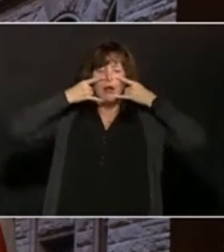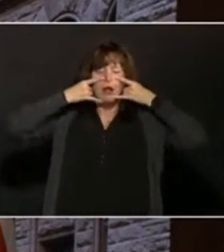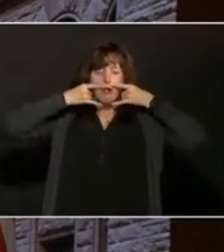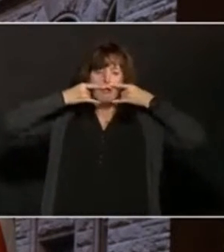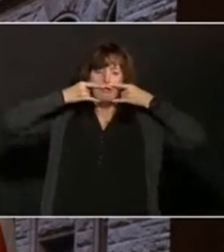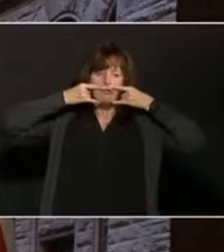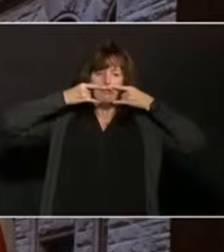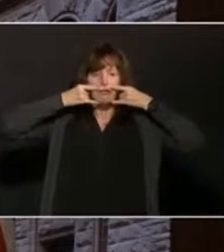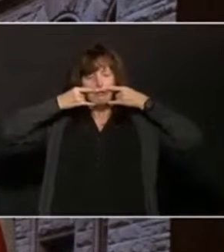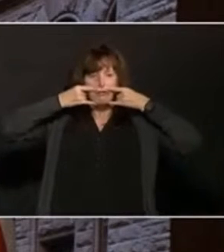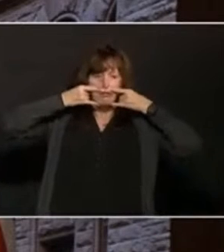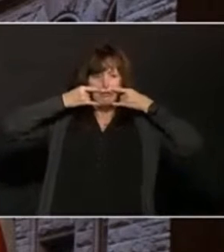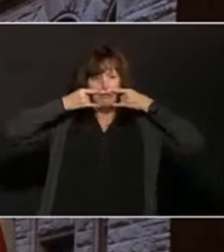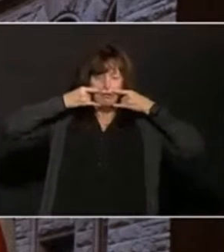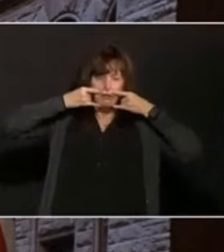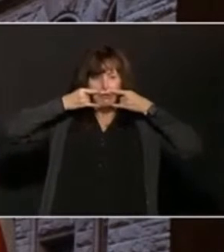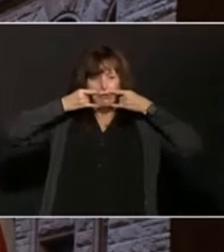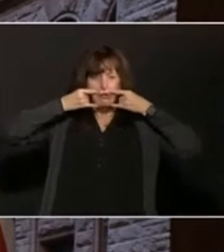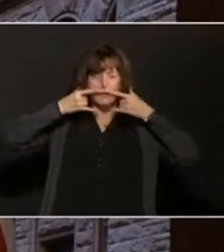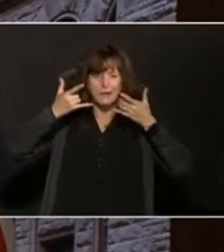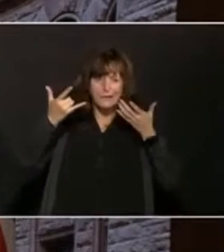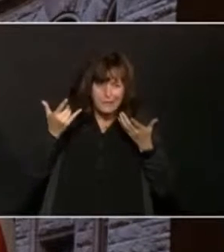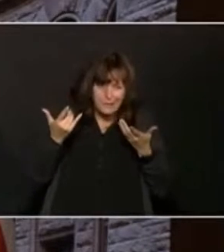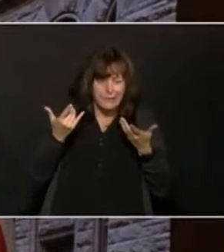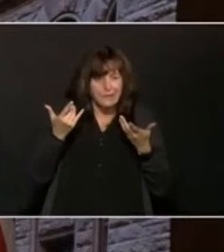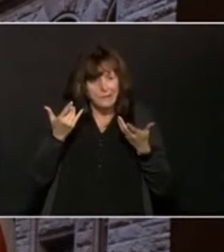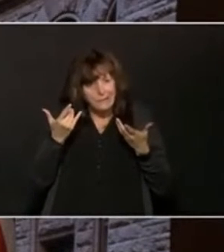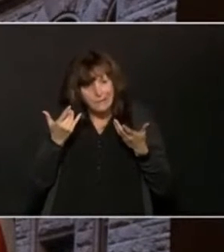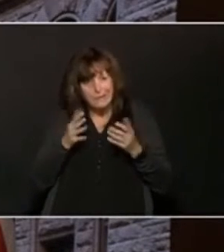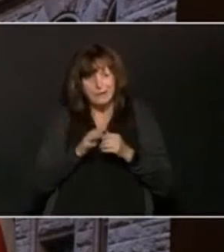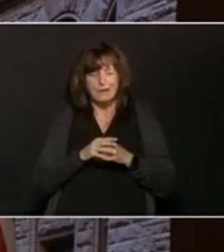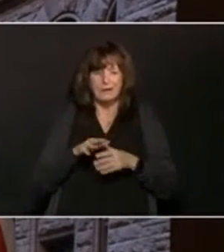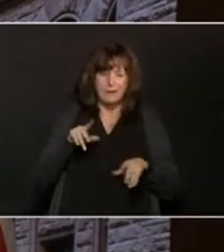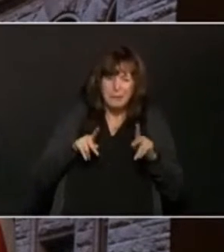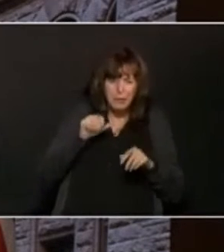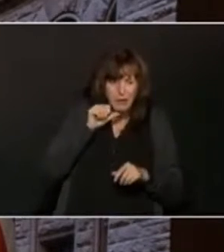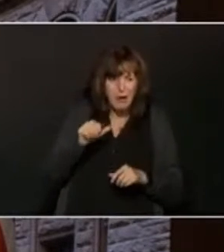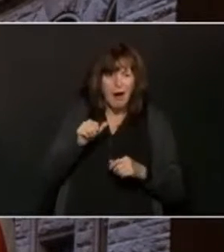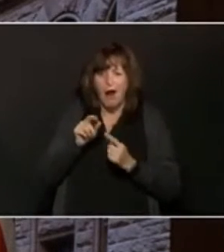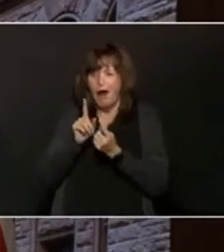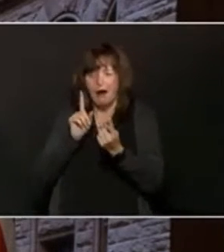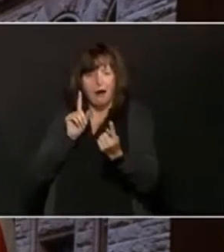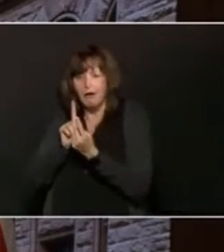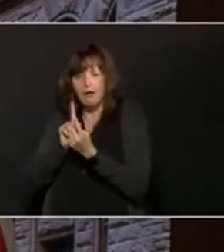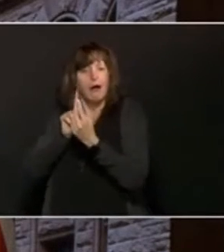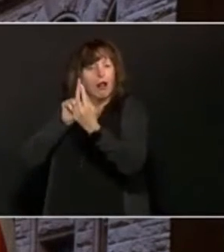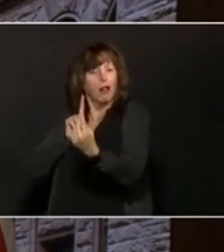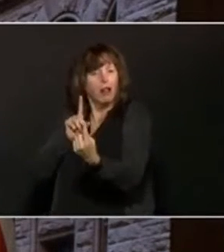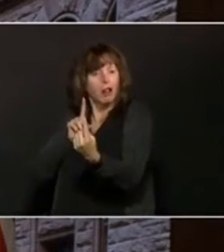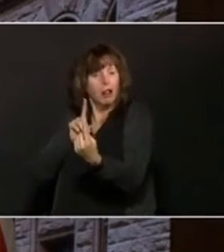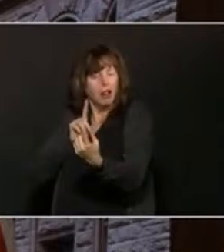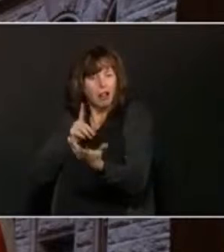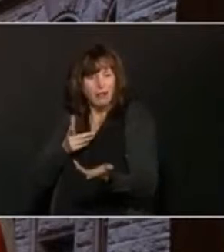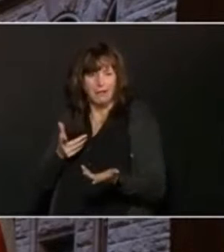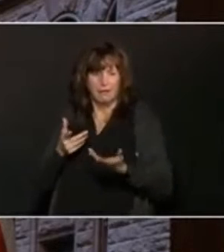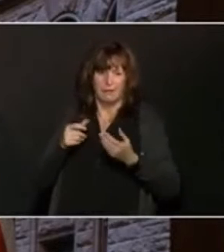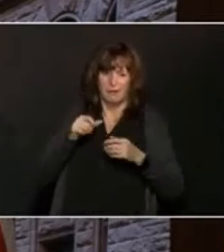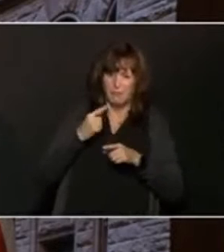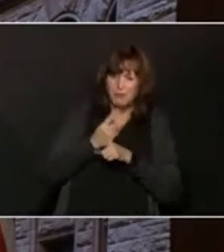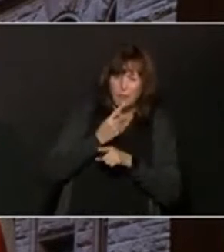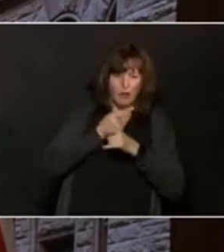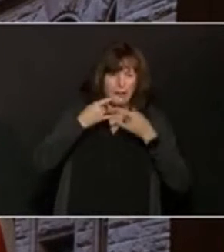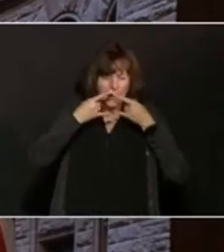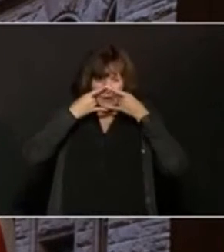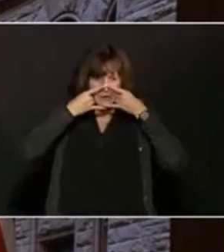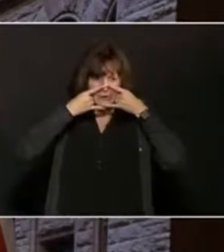nose. So we have people not keeping the right distance, not wearing their mask properly, and talking with